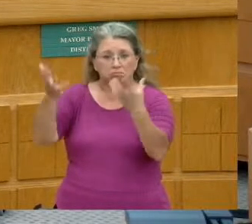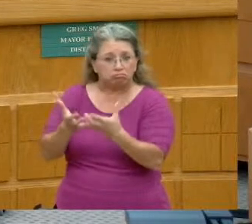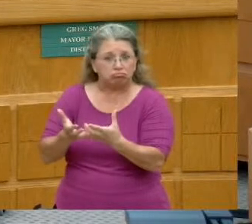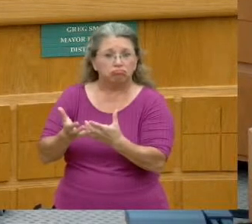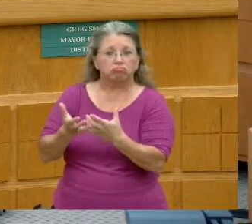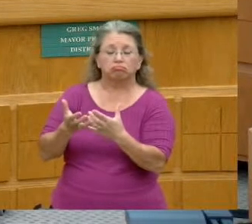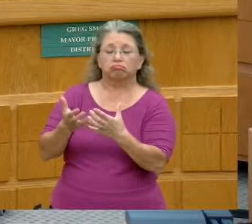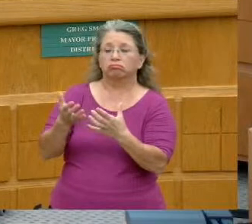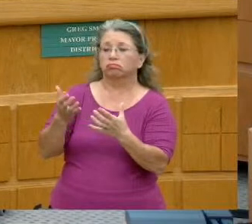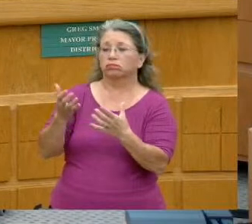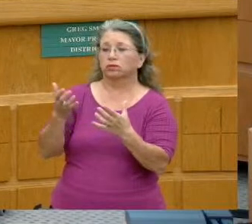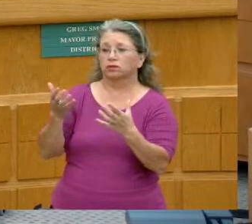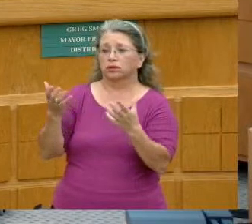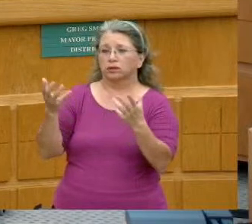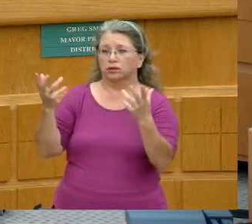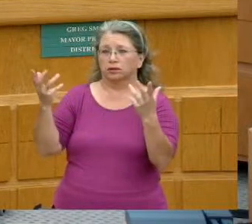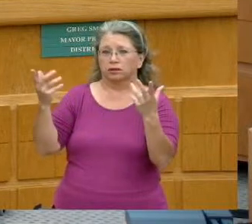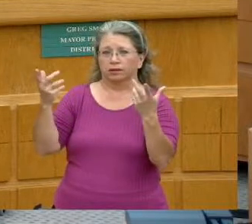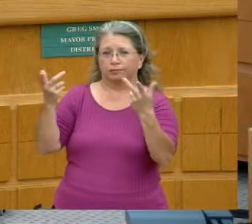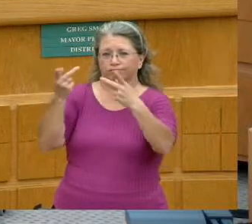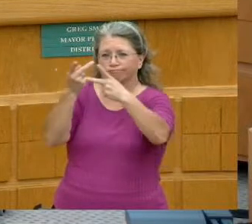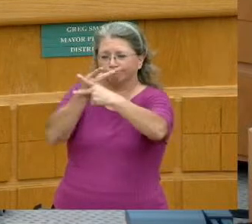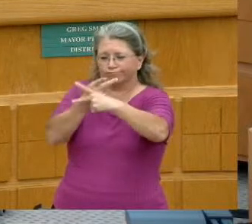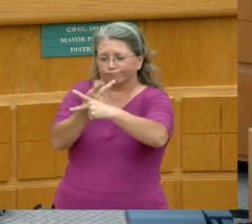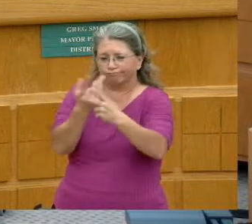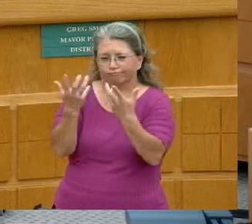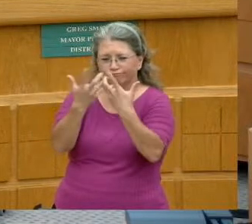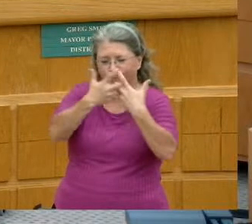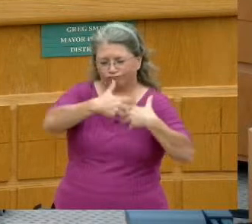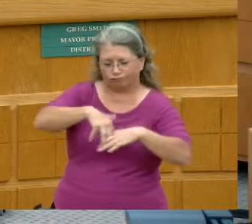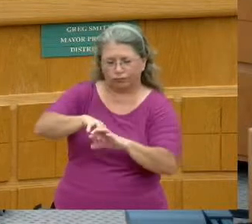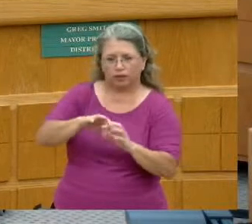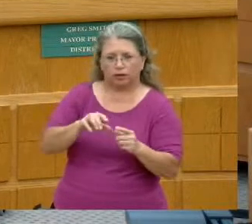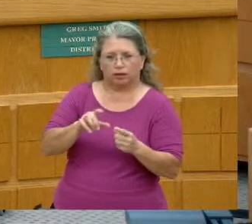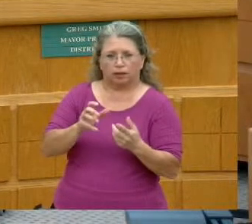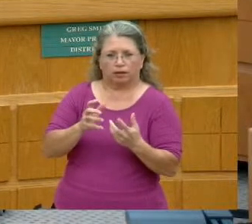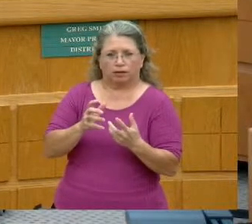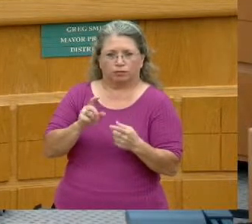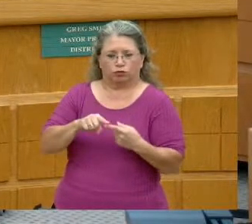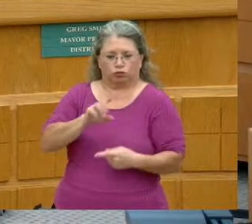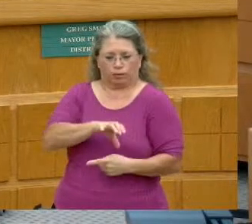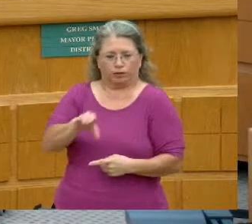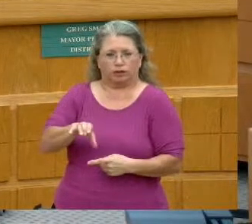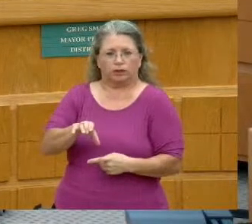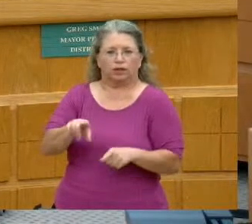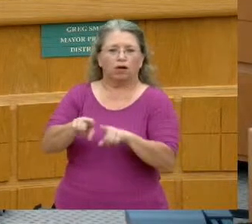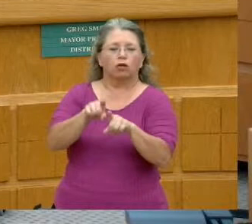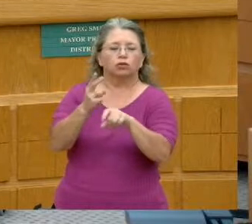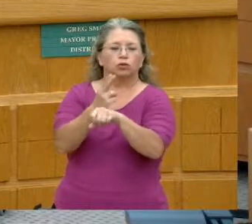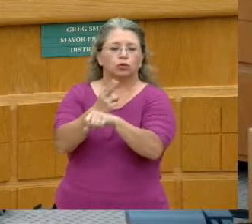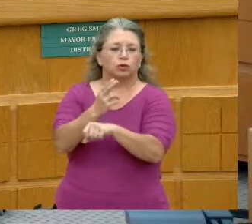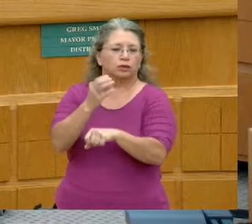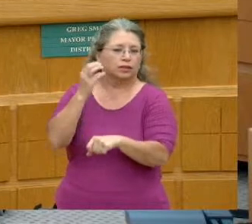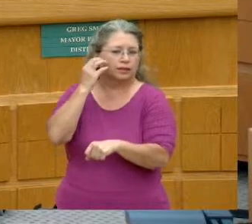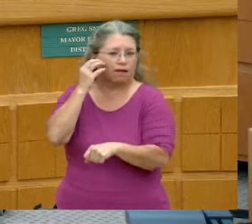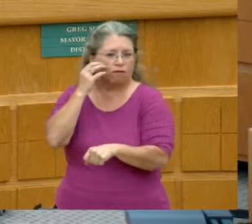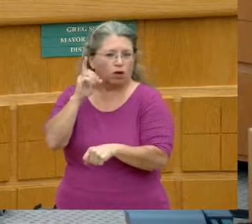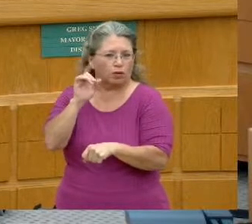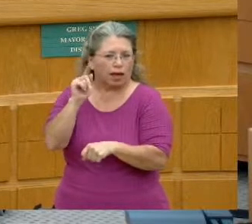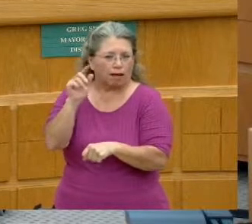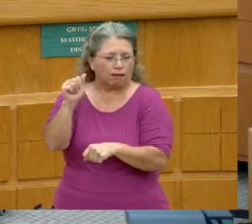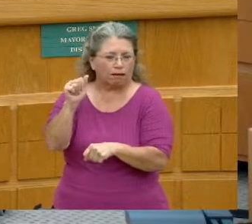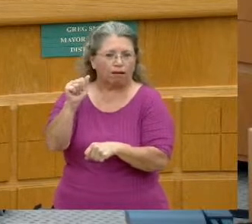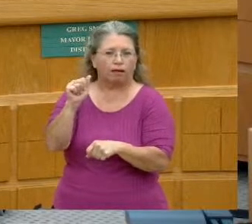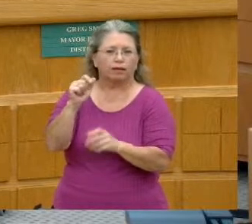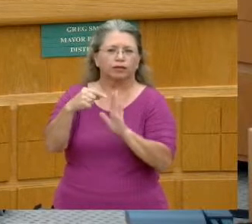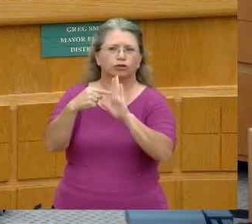that are made, it also uses things like cell phone data to report out how people are moving around and how close they are.